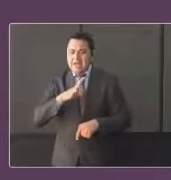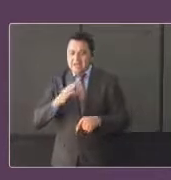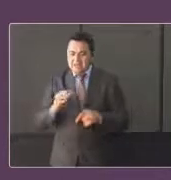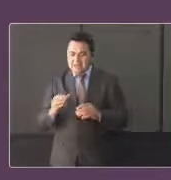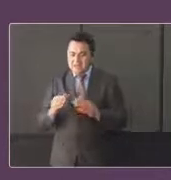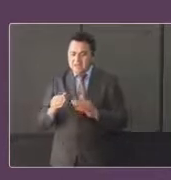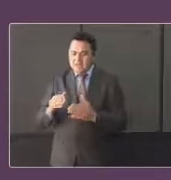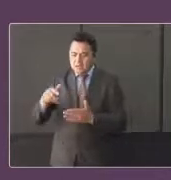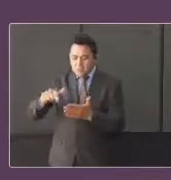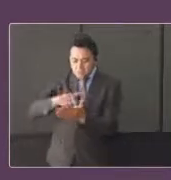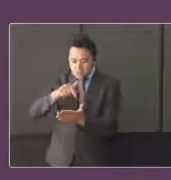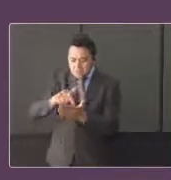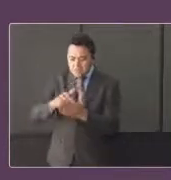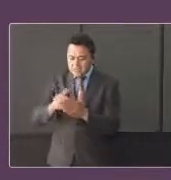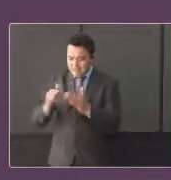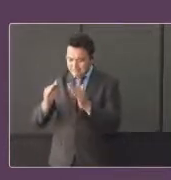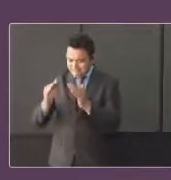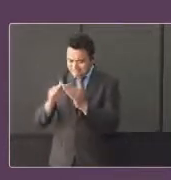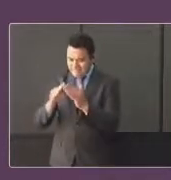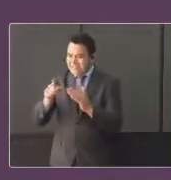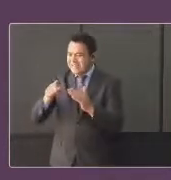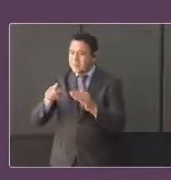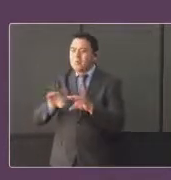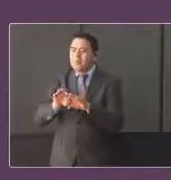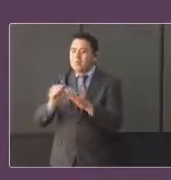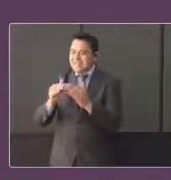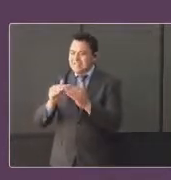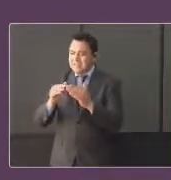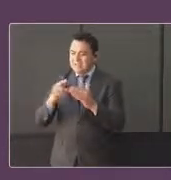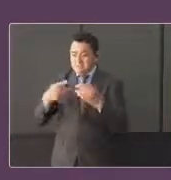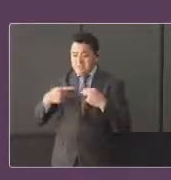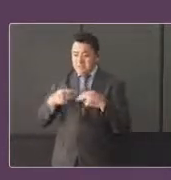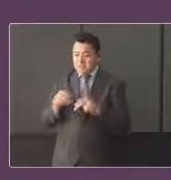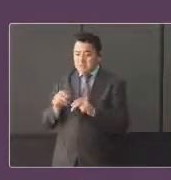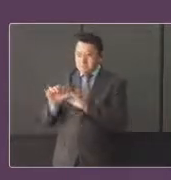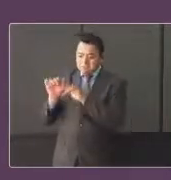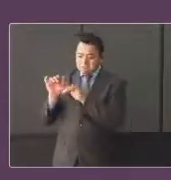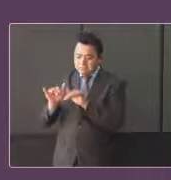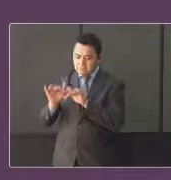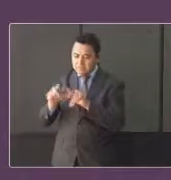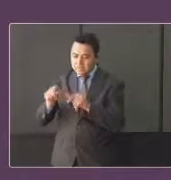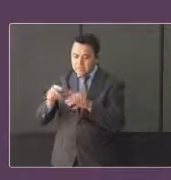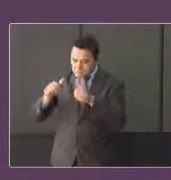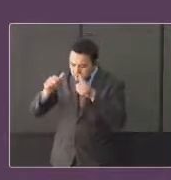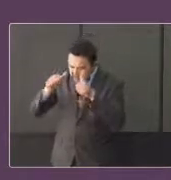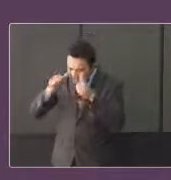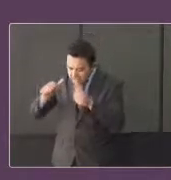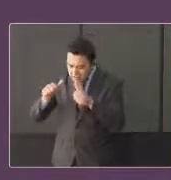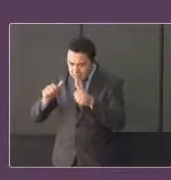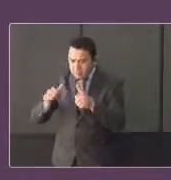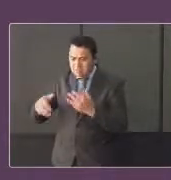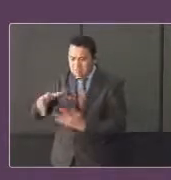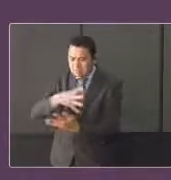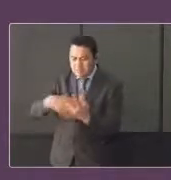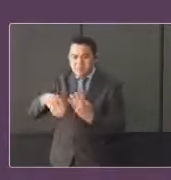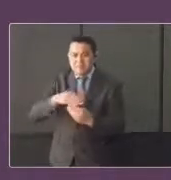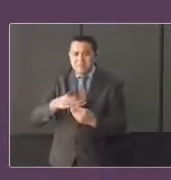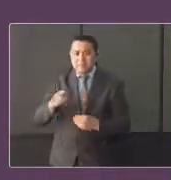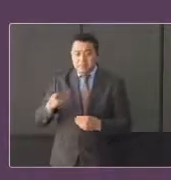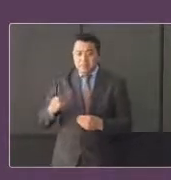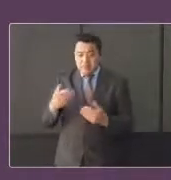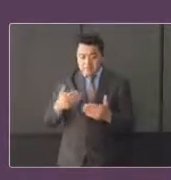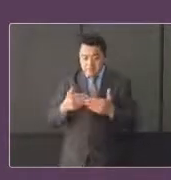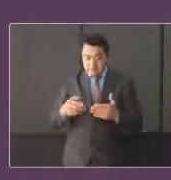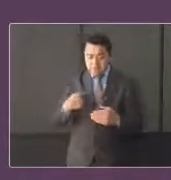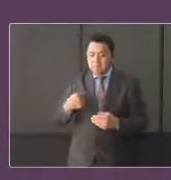has an office to provide attention to migrant neighbors, to provide them with municipal services for refugees and